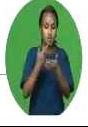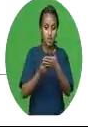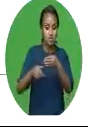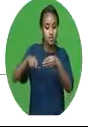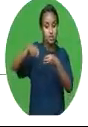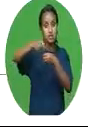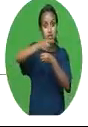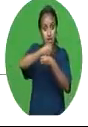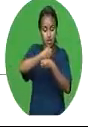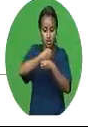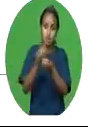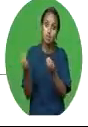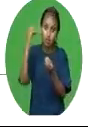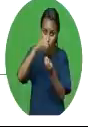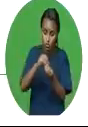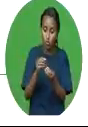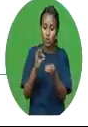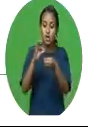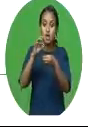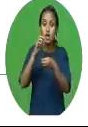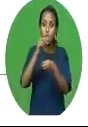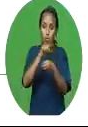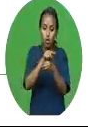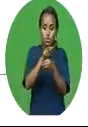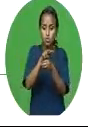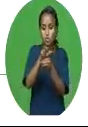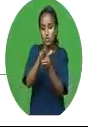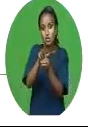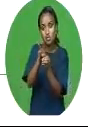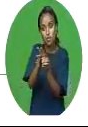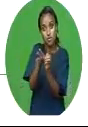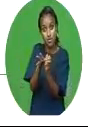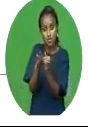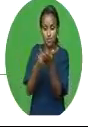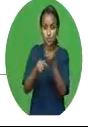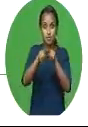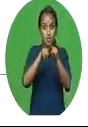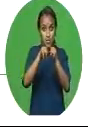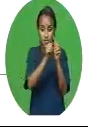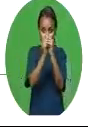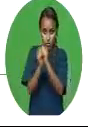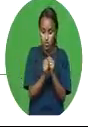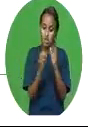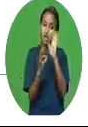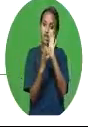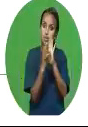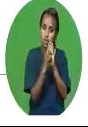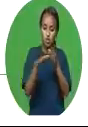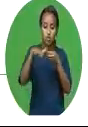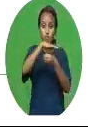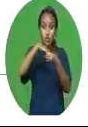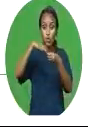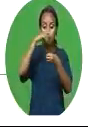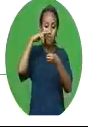app. Also, number the edges on the front view in agreement with the numbering on the top